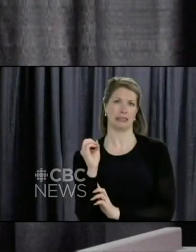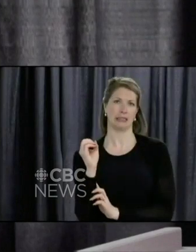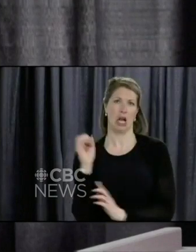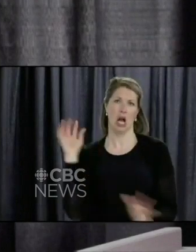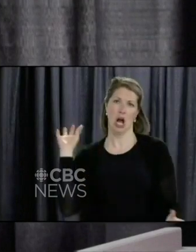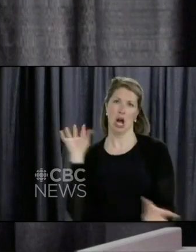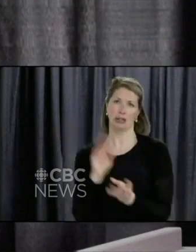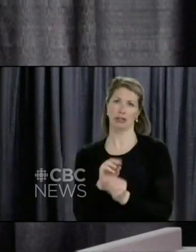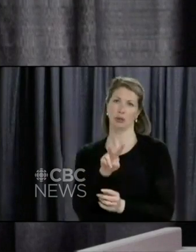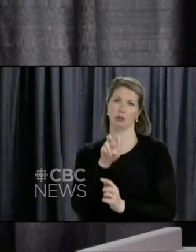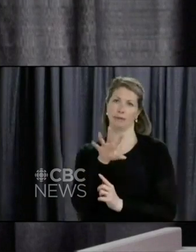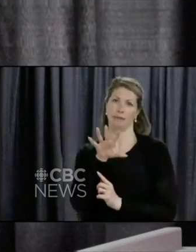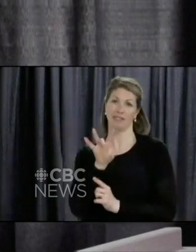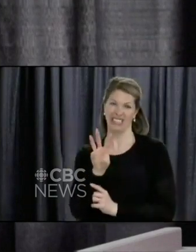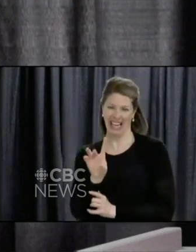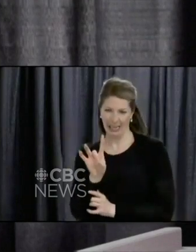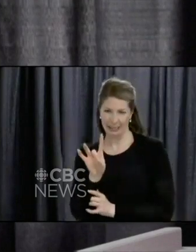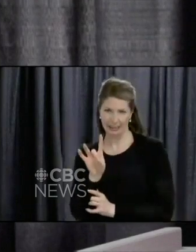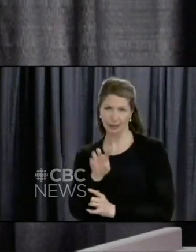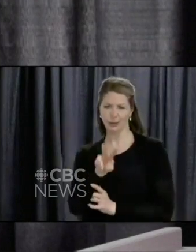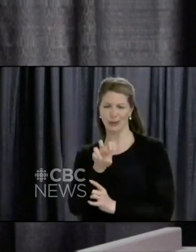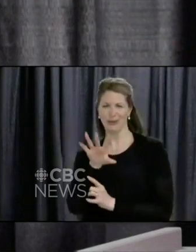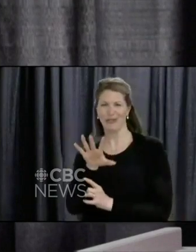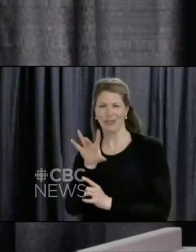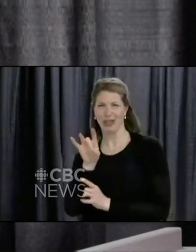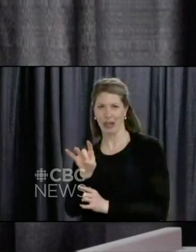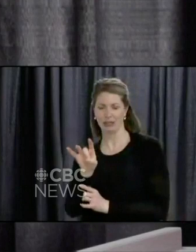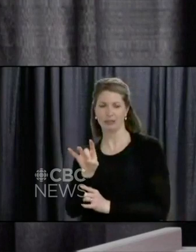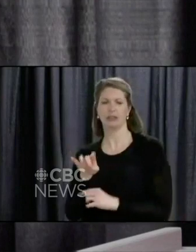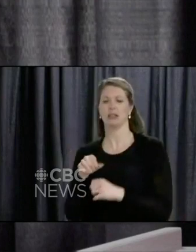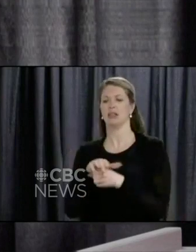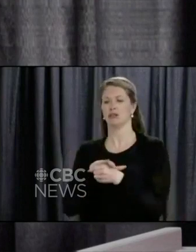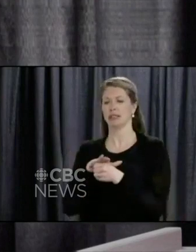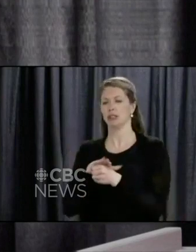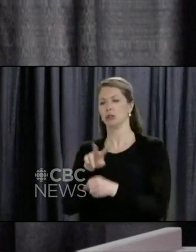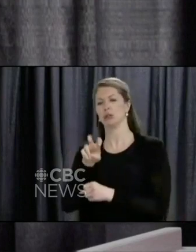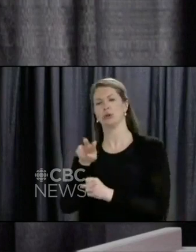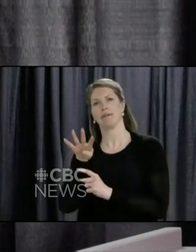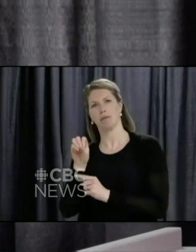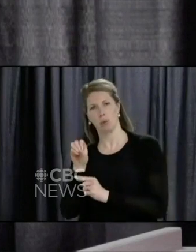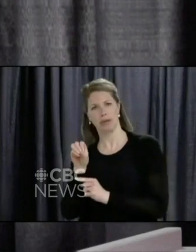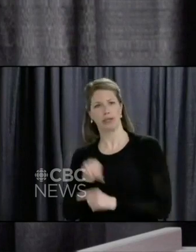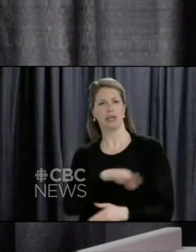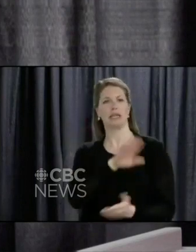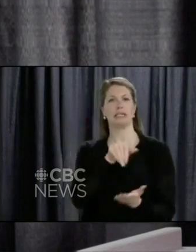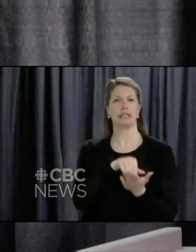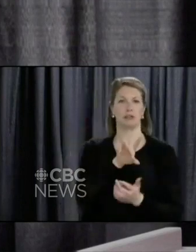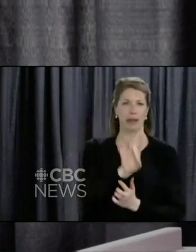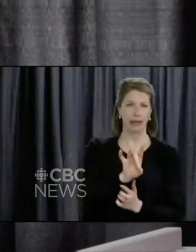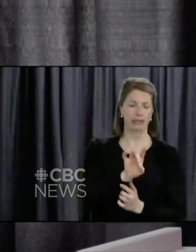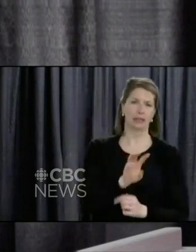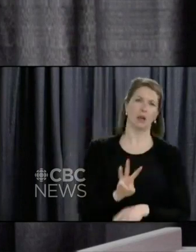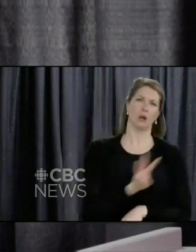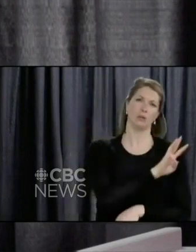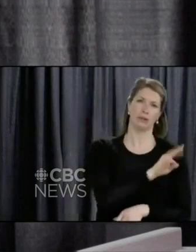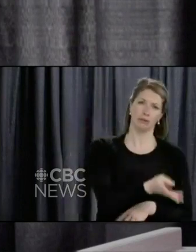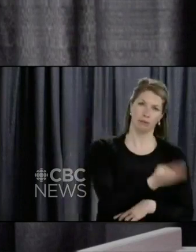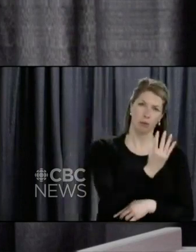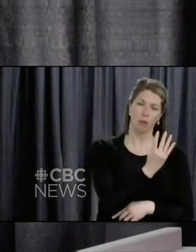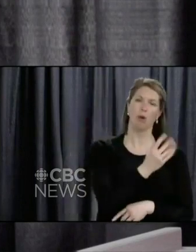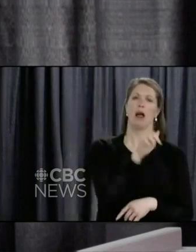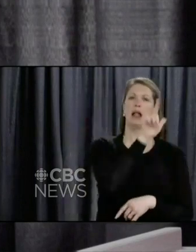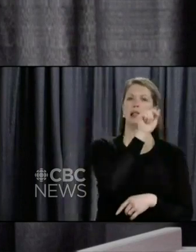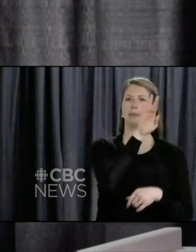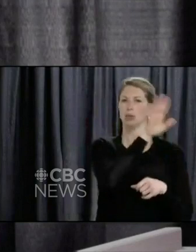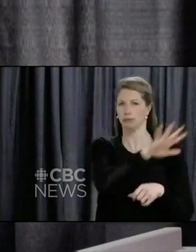is 258. By health region, we have 240 in Eastern, 8 in Central, 4 in Western, and 6